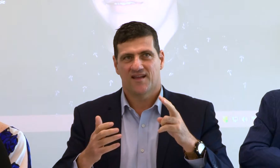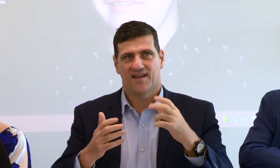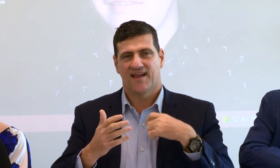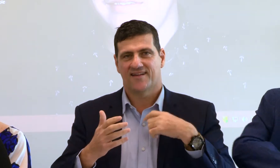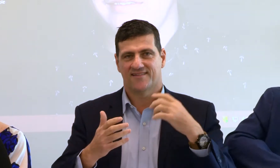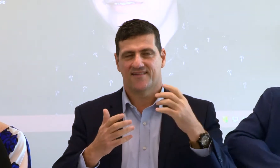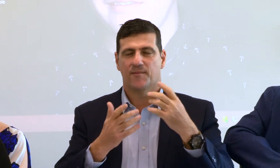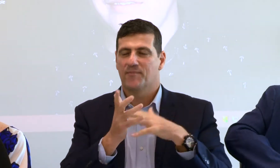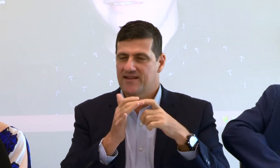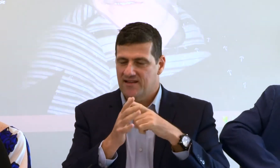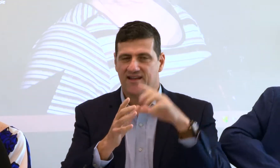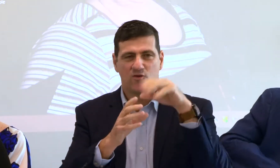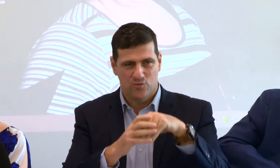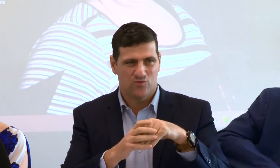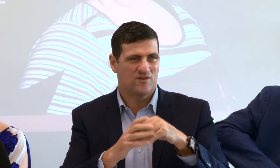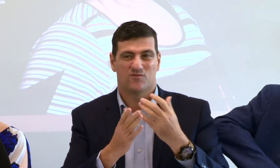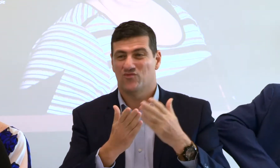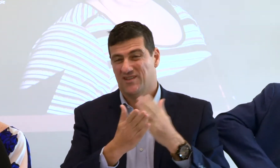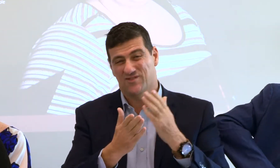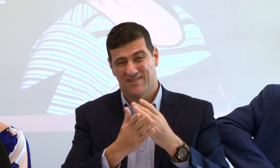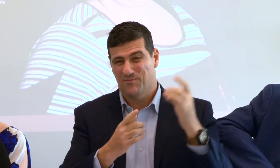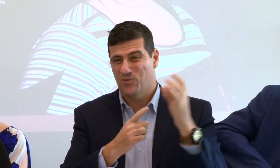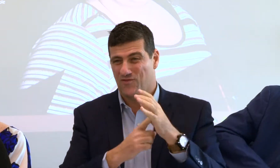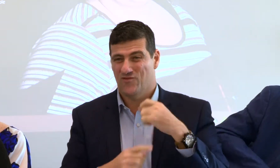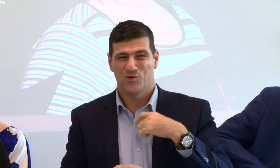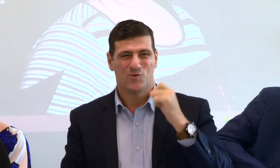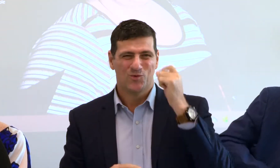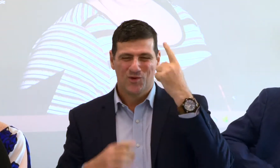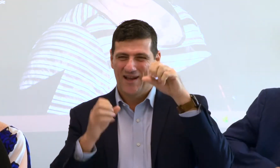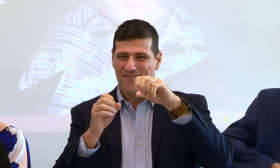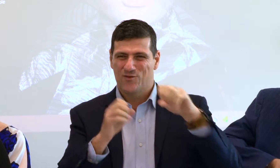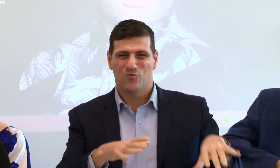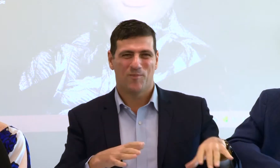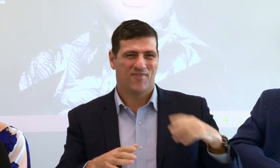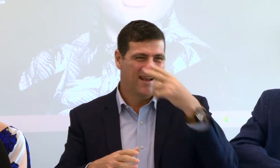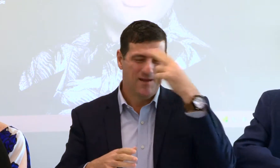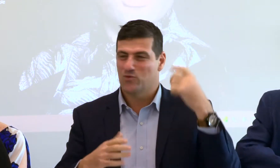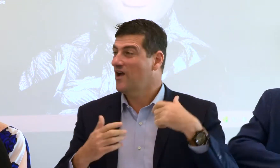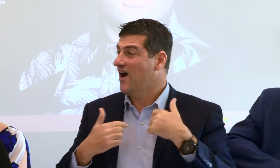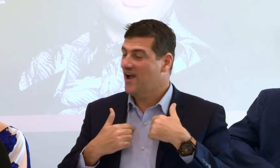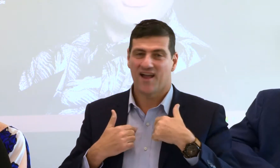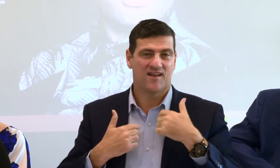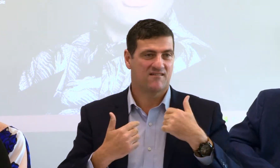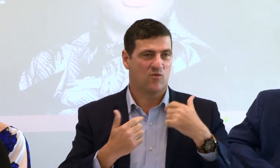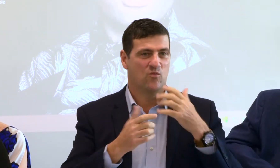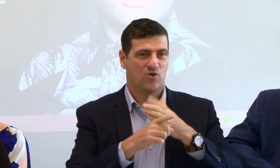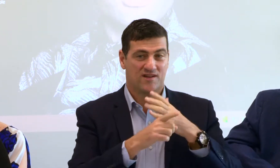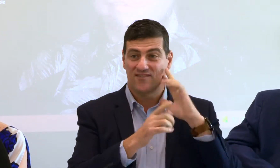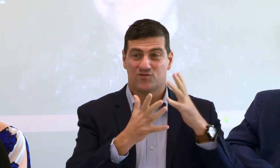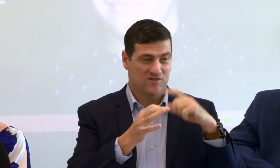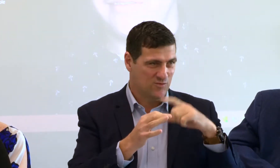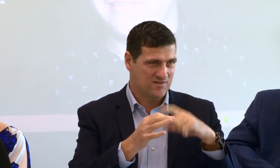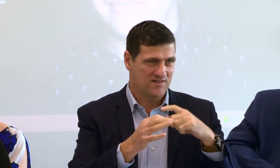But when we're looking at media and inclusion, it is really important to drop